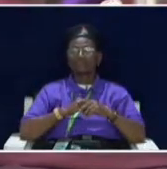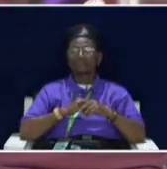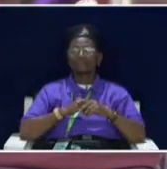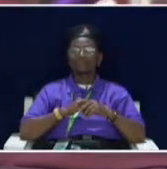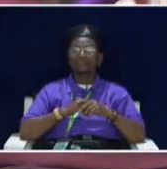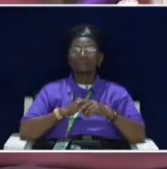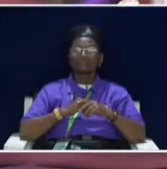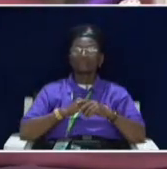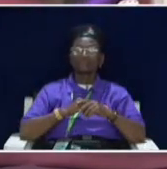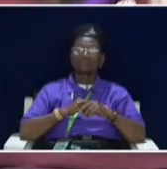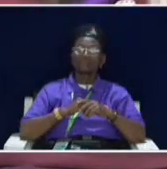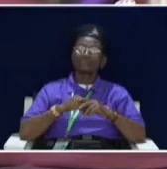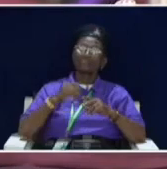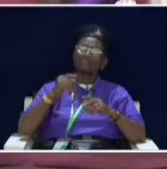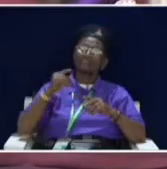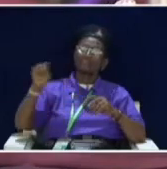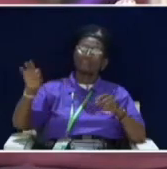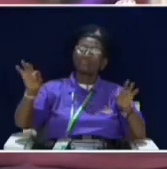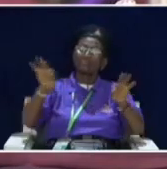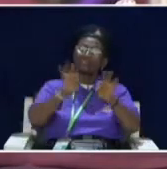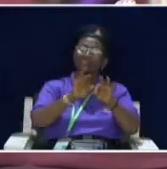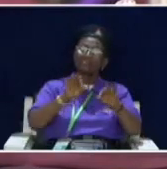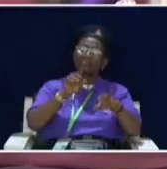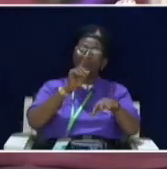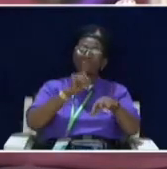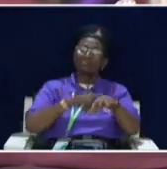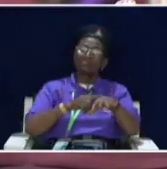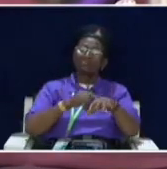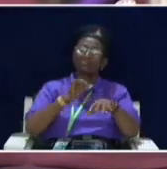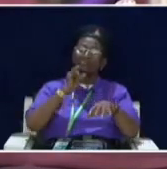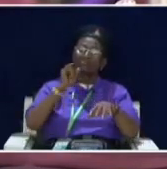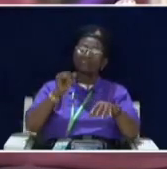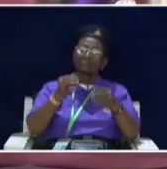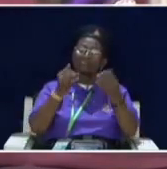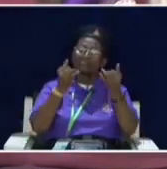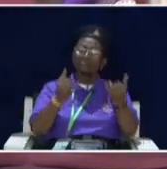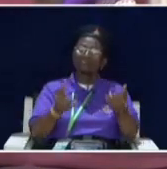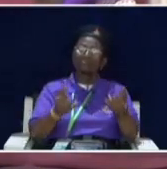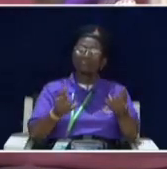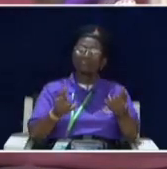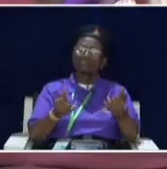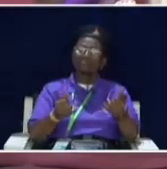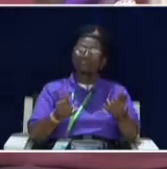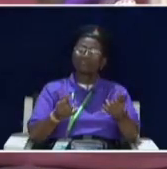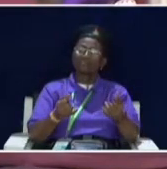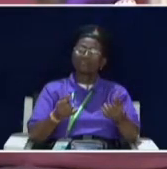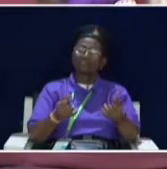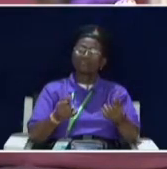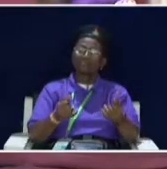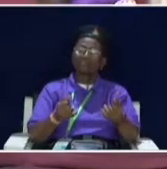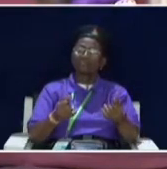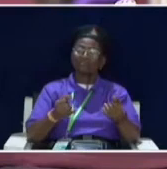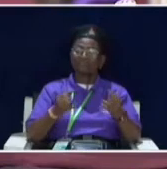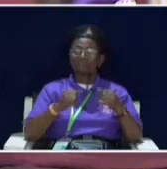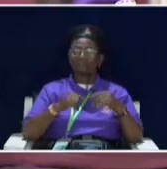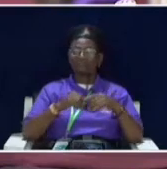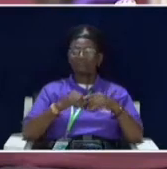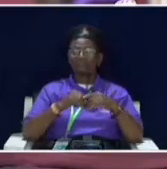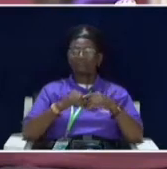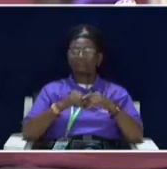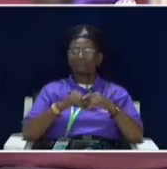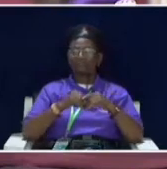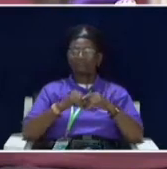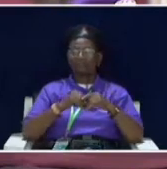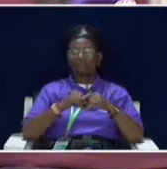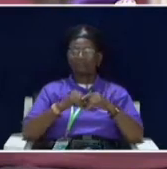The crucial moment is now. Asiko to lo lewa julo ona